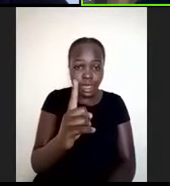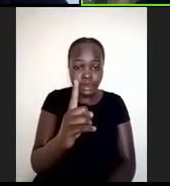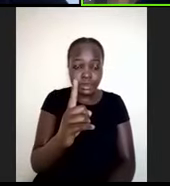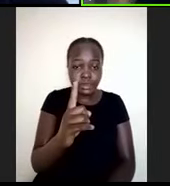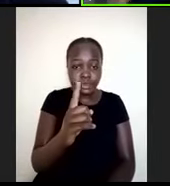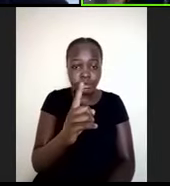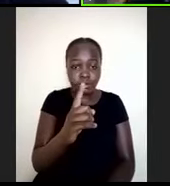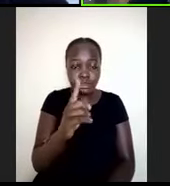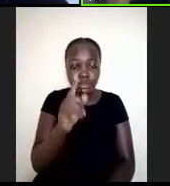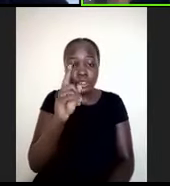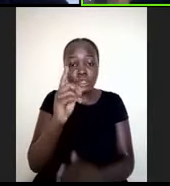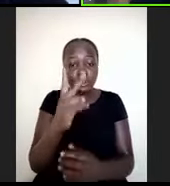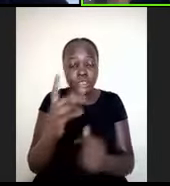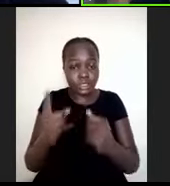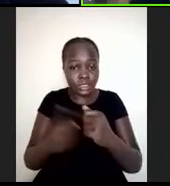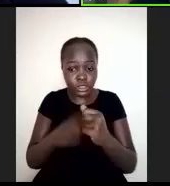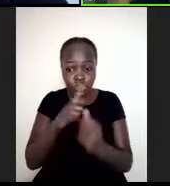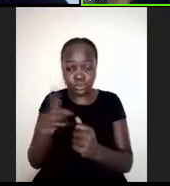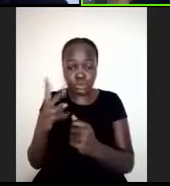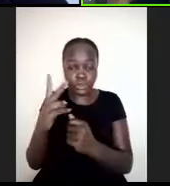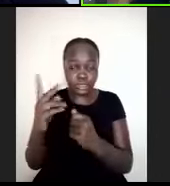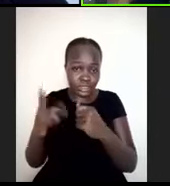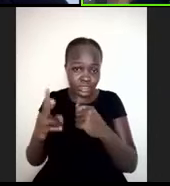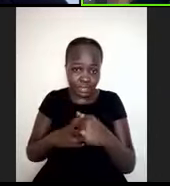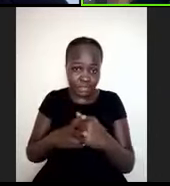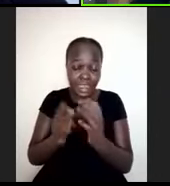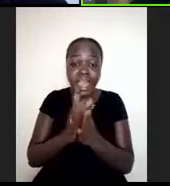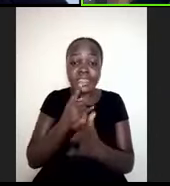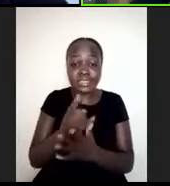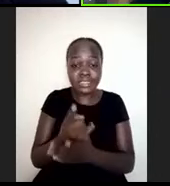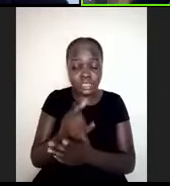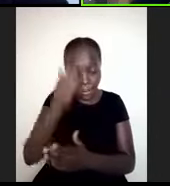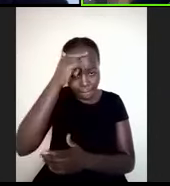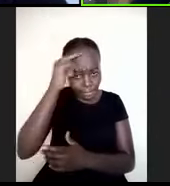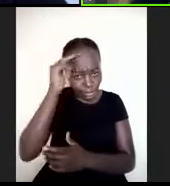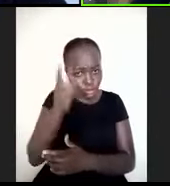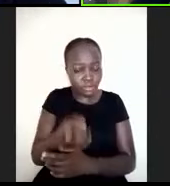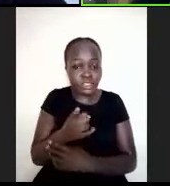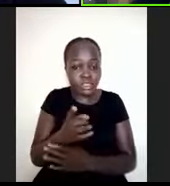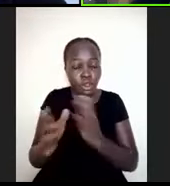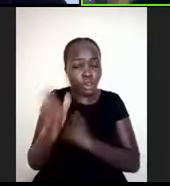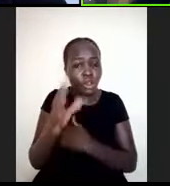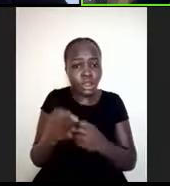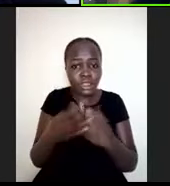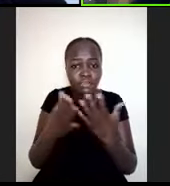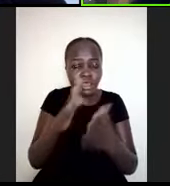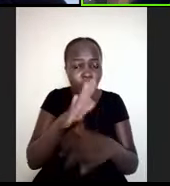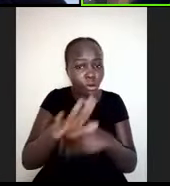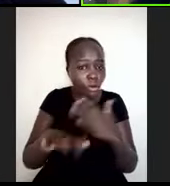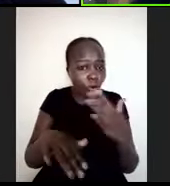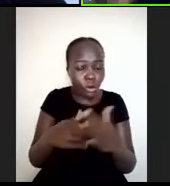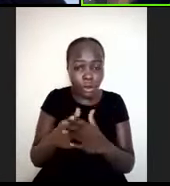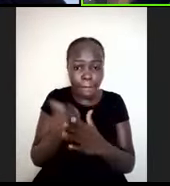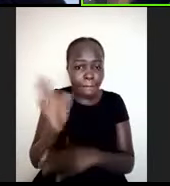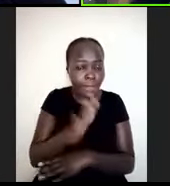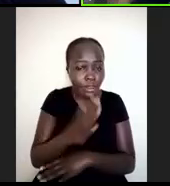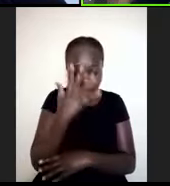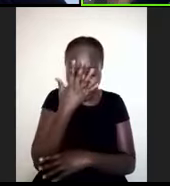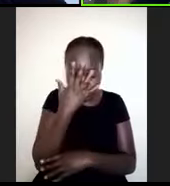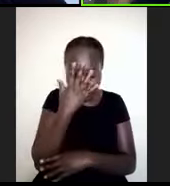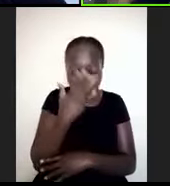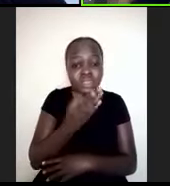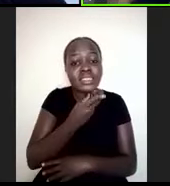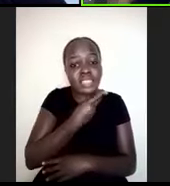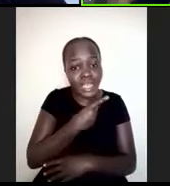1:26-27. It says, because of this, God gave them over to shameful lusts.